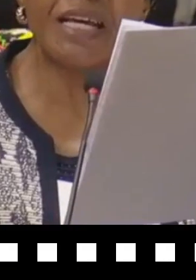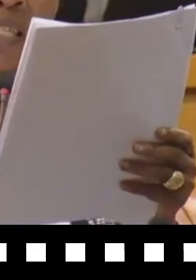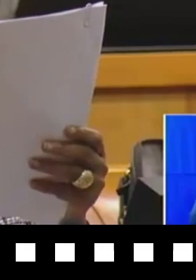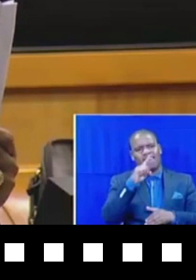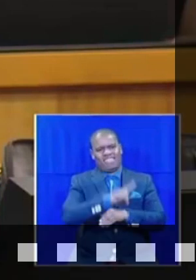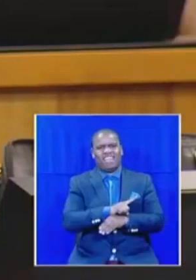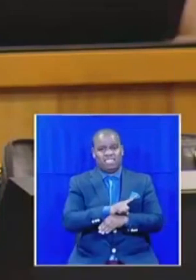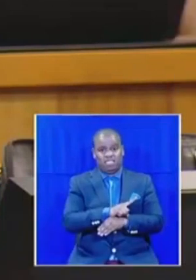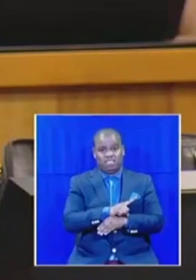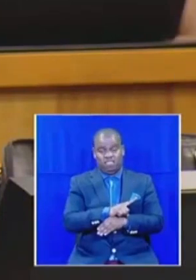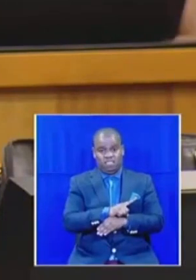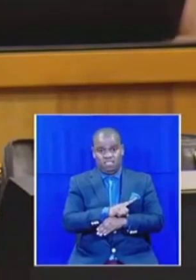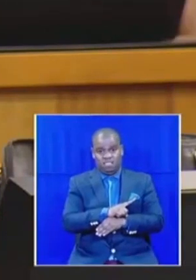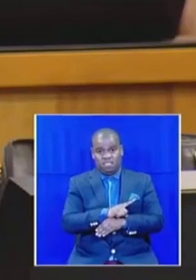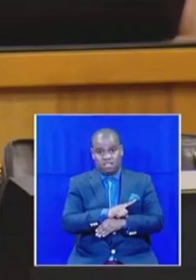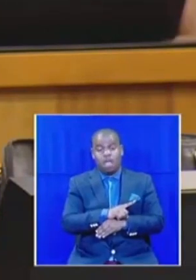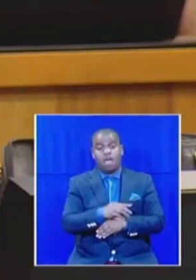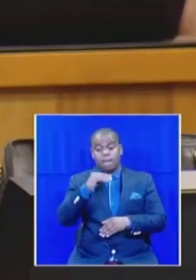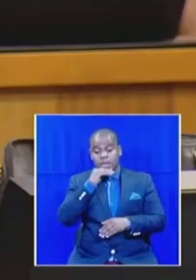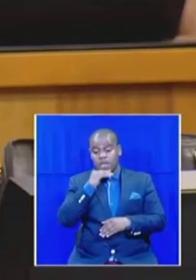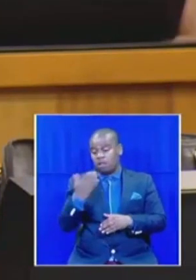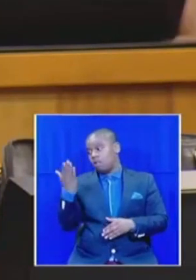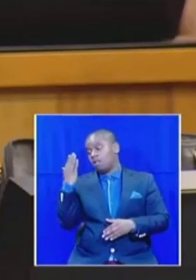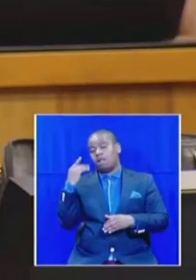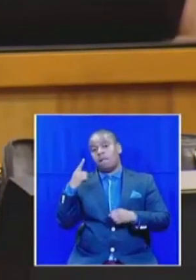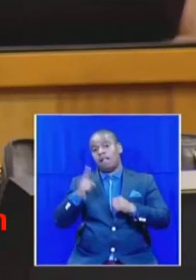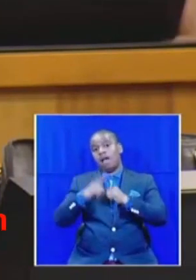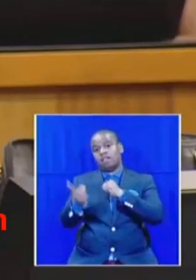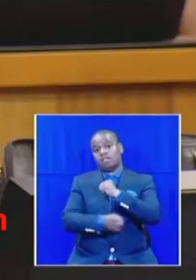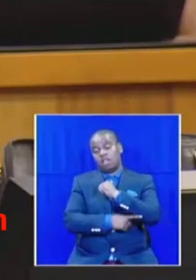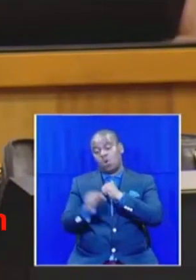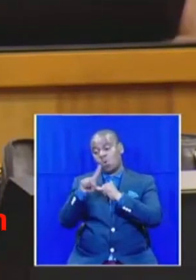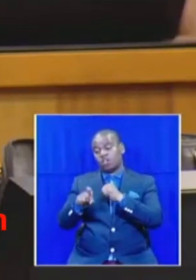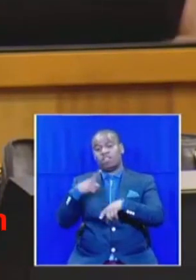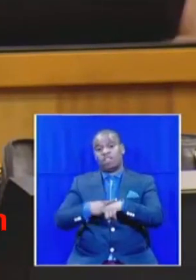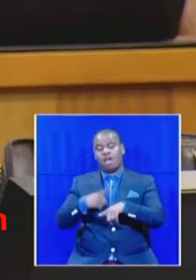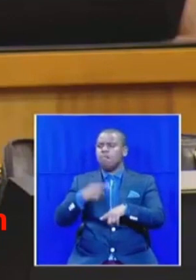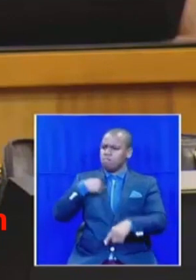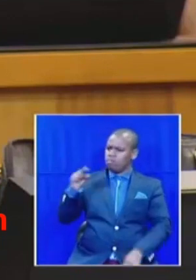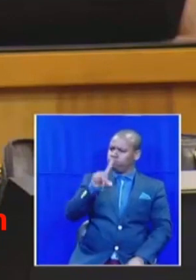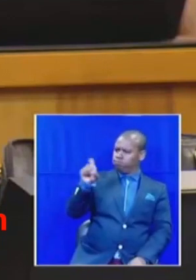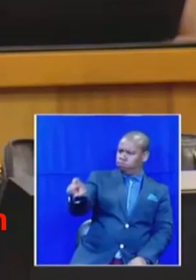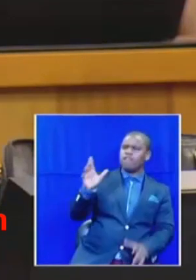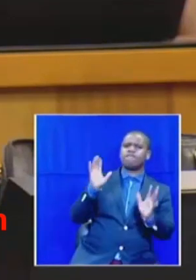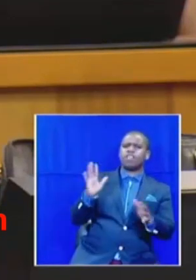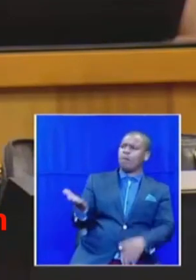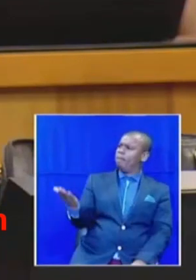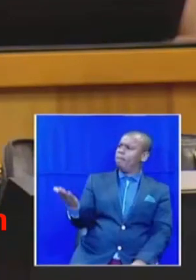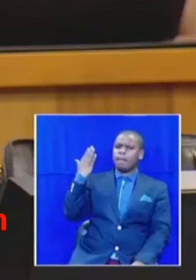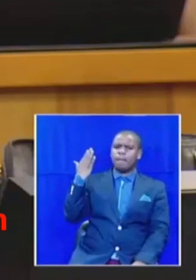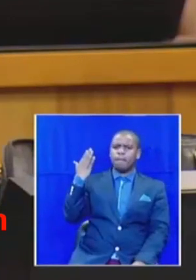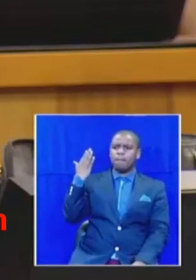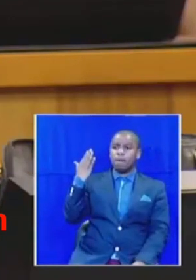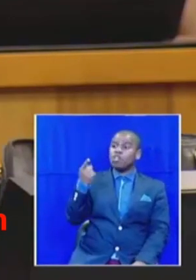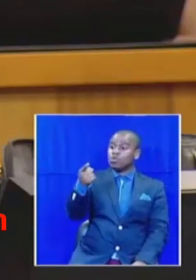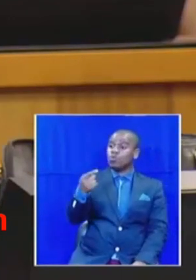Honorable President, during your last question session before this House, I had asked you a question which you simply dismissed